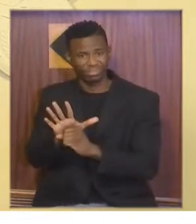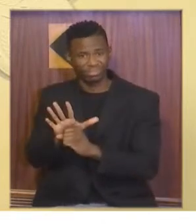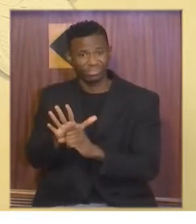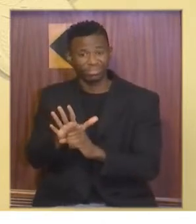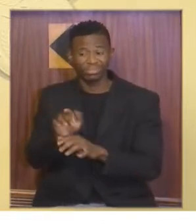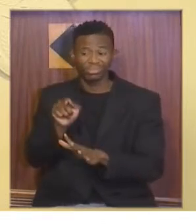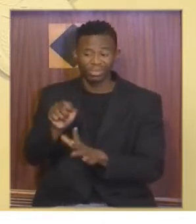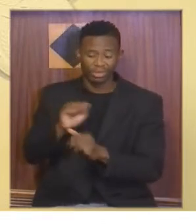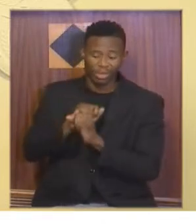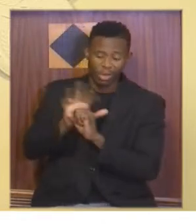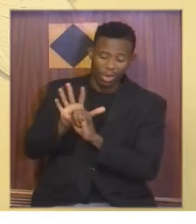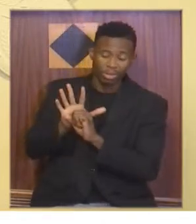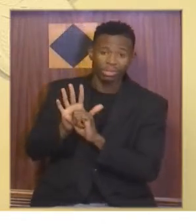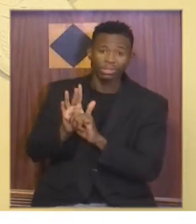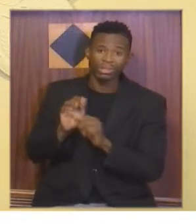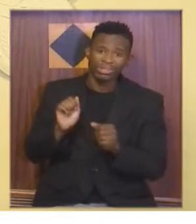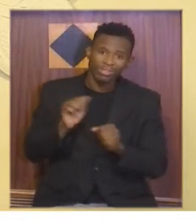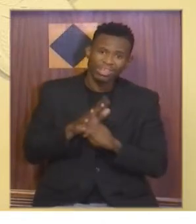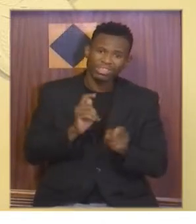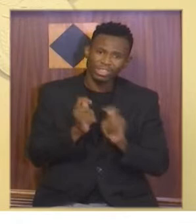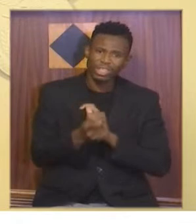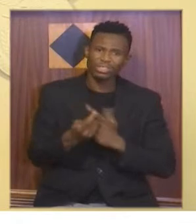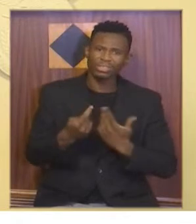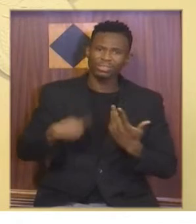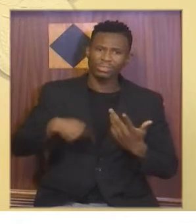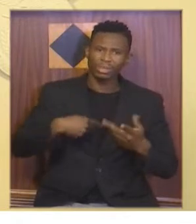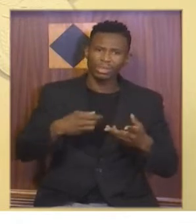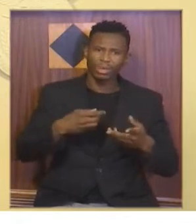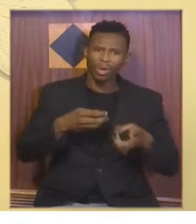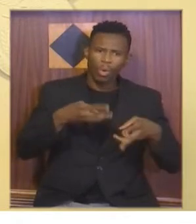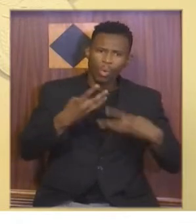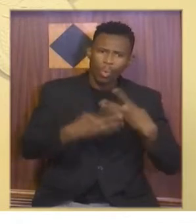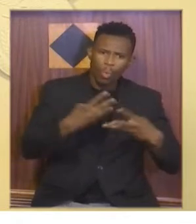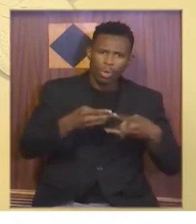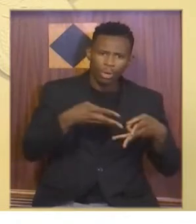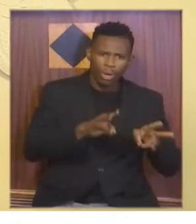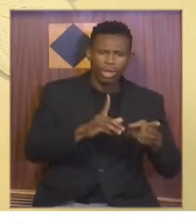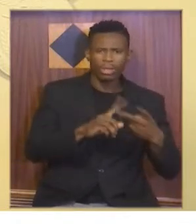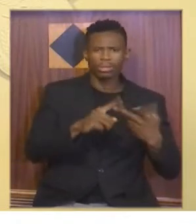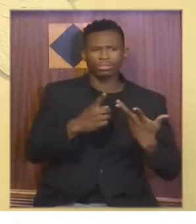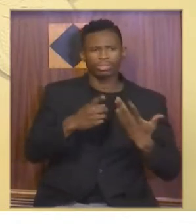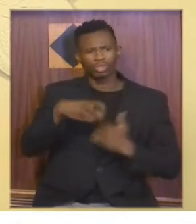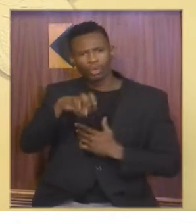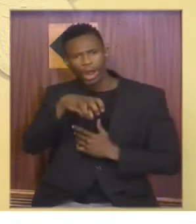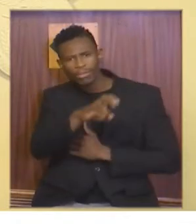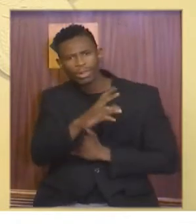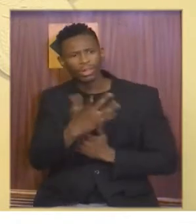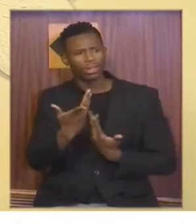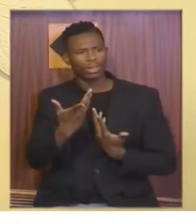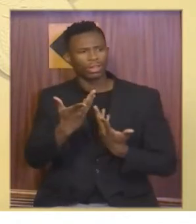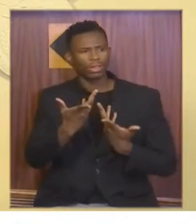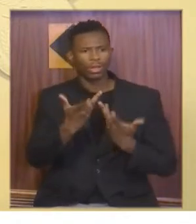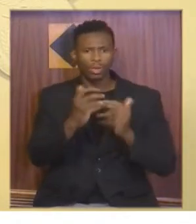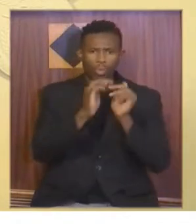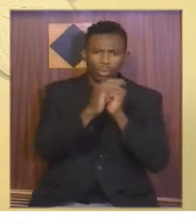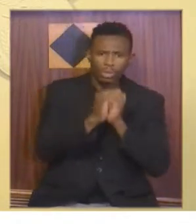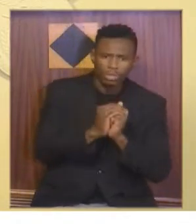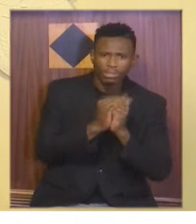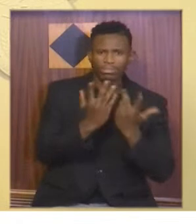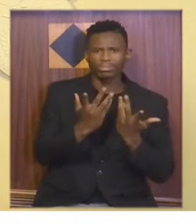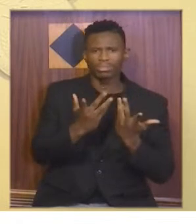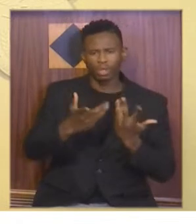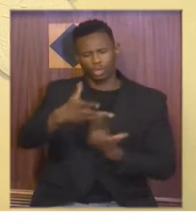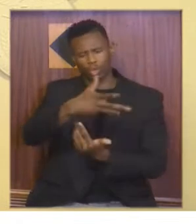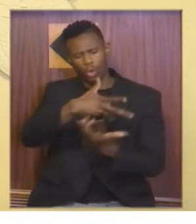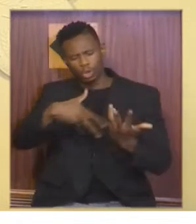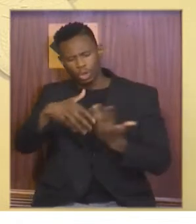work, the way we travel, the way we worship and socialize, the way we play